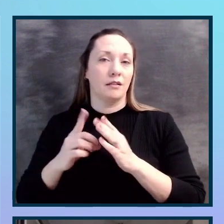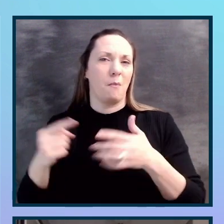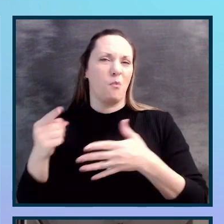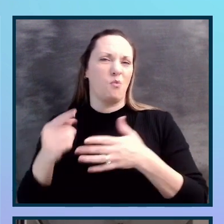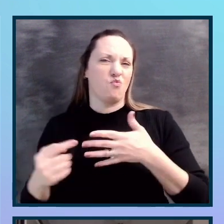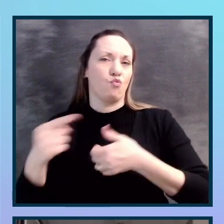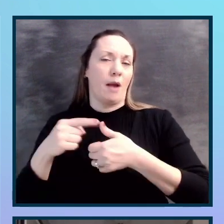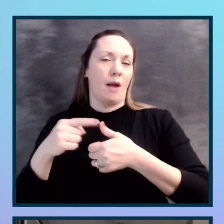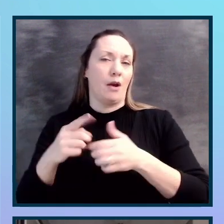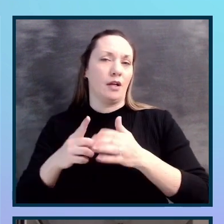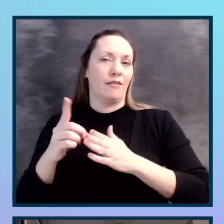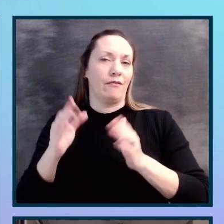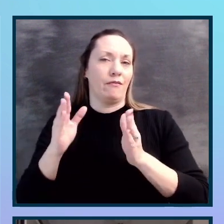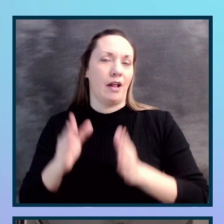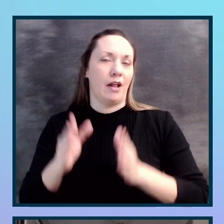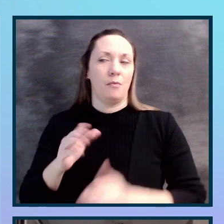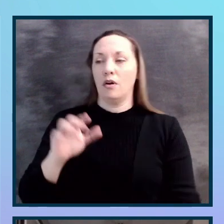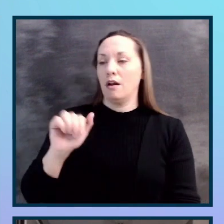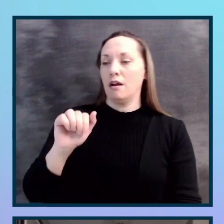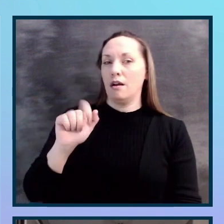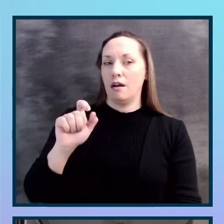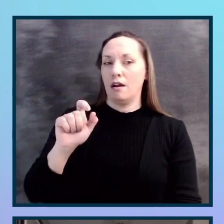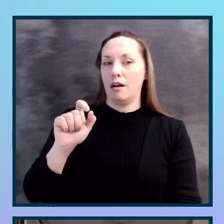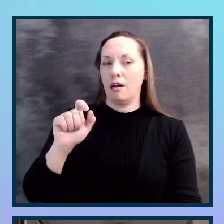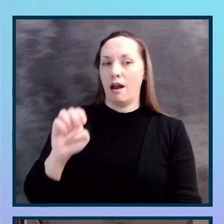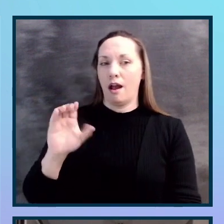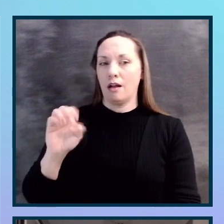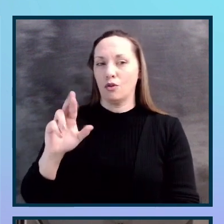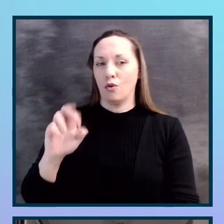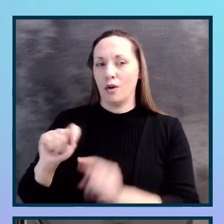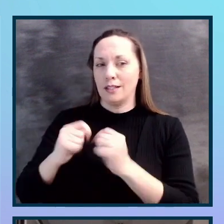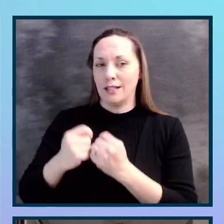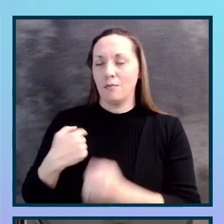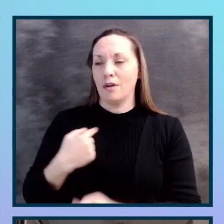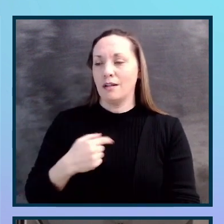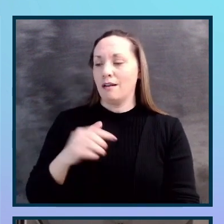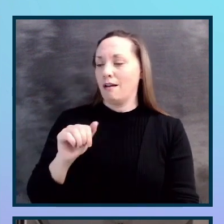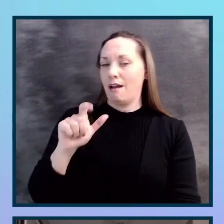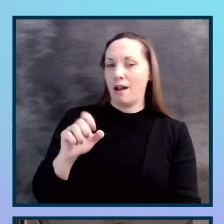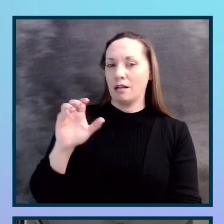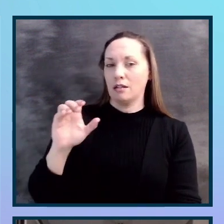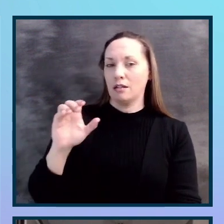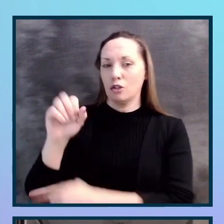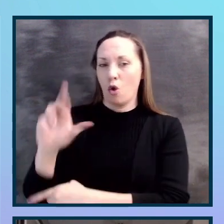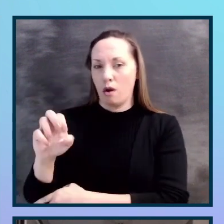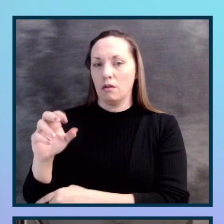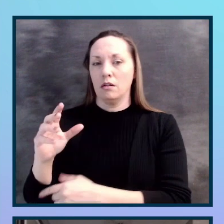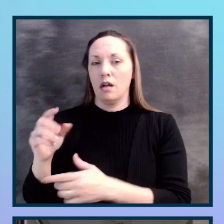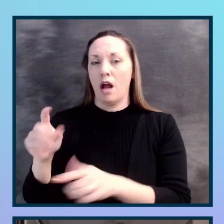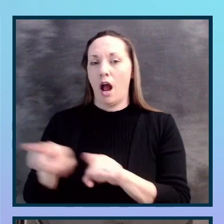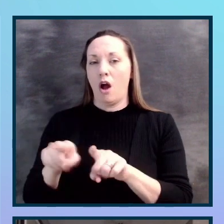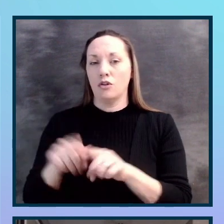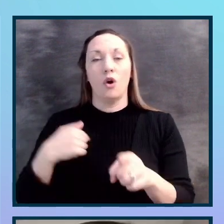API team. And for all the Axe Core and axe-linter integrations, I also am big into